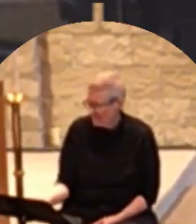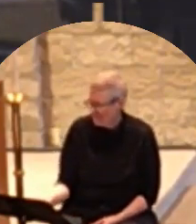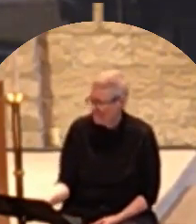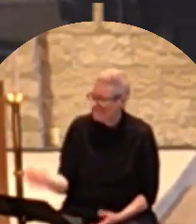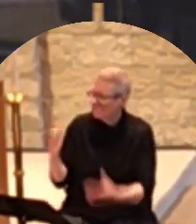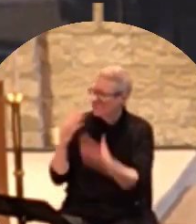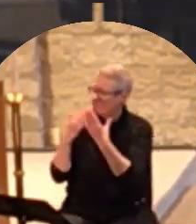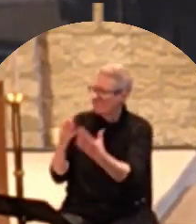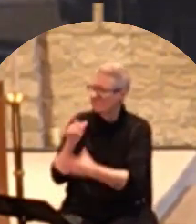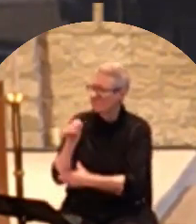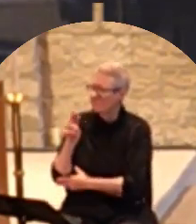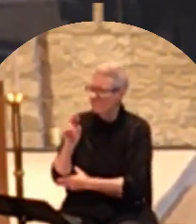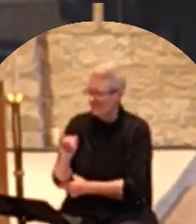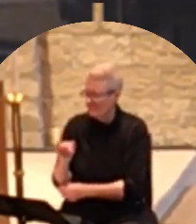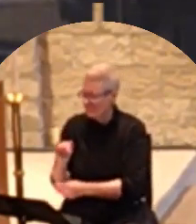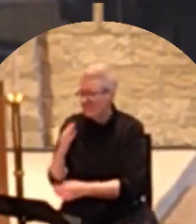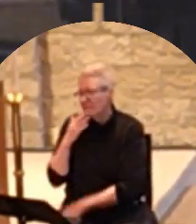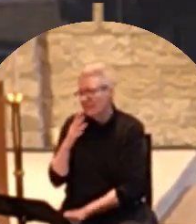All right. Thank you, Ben.